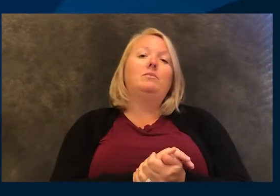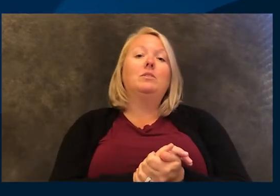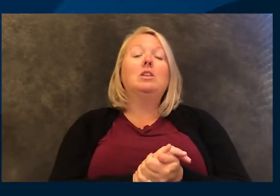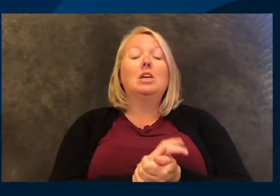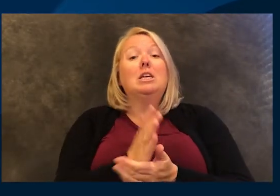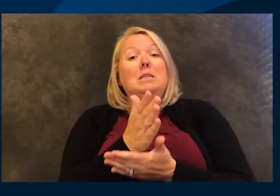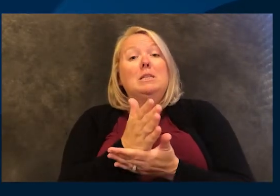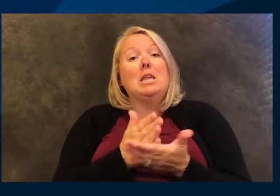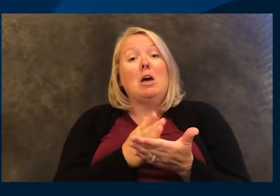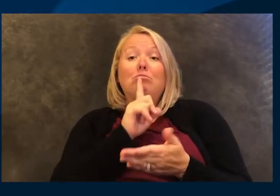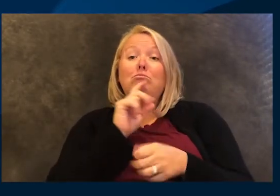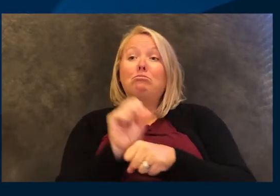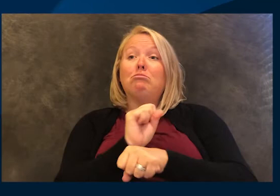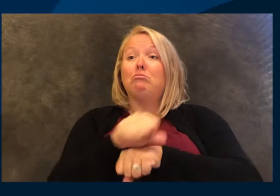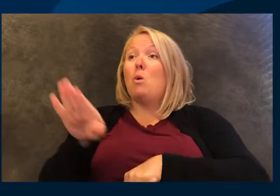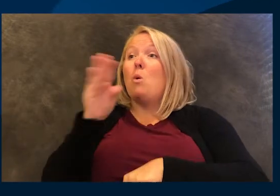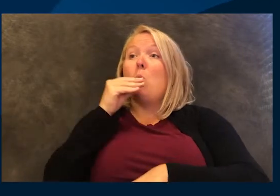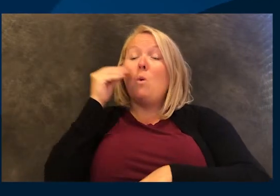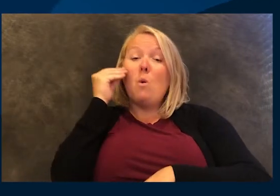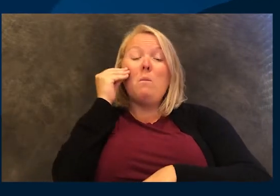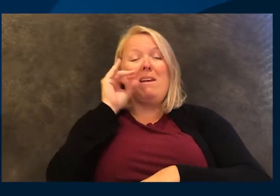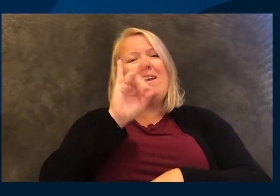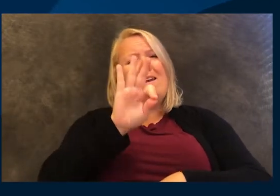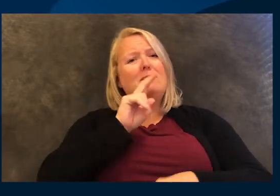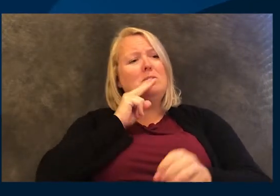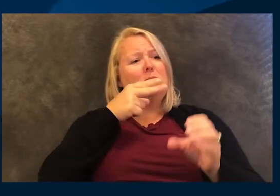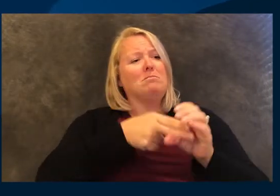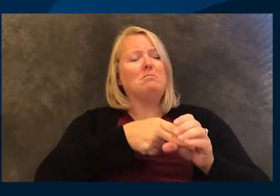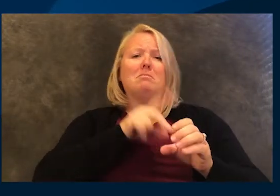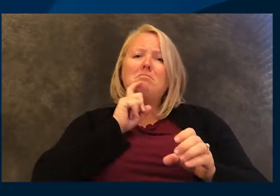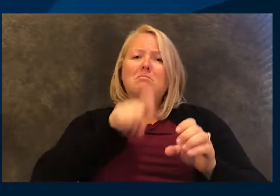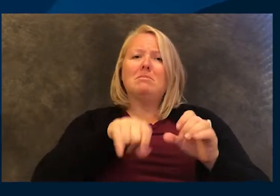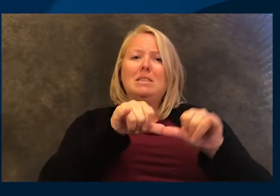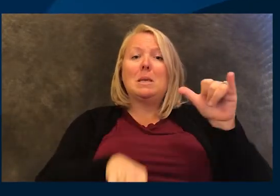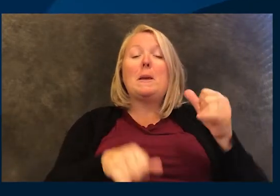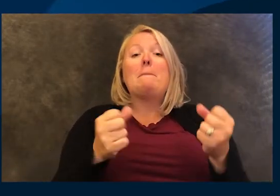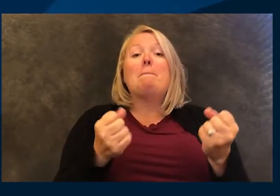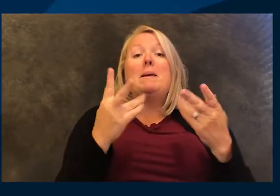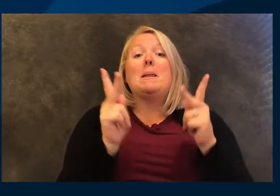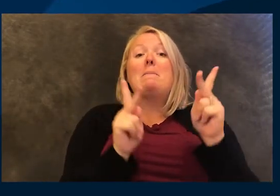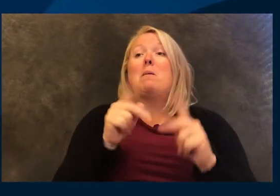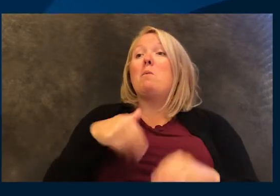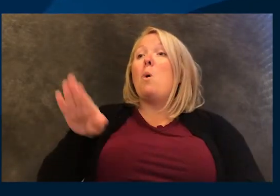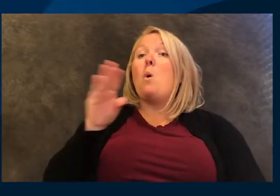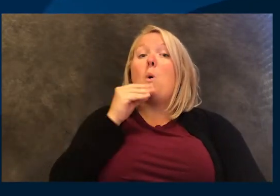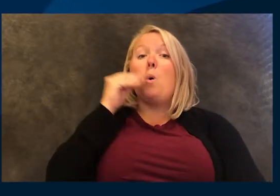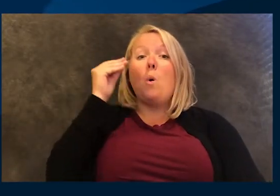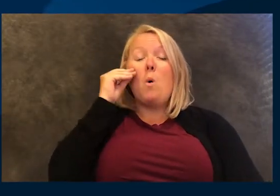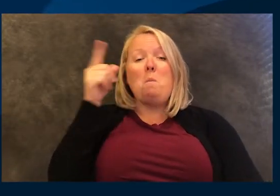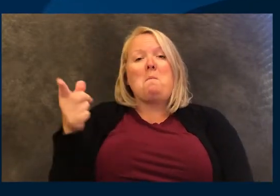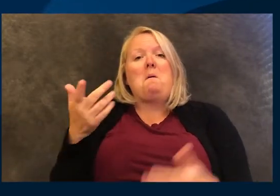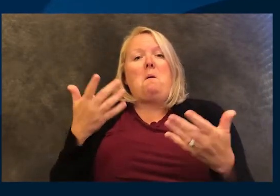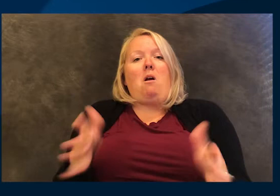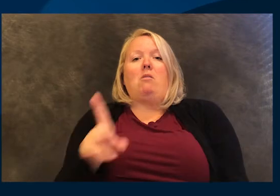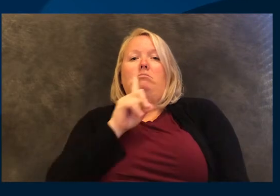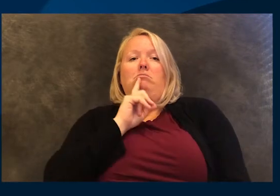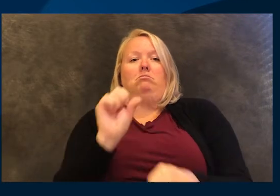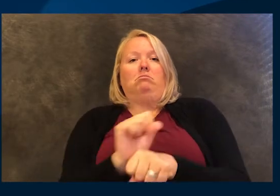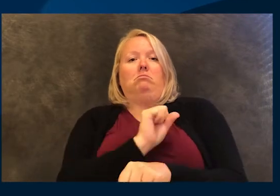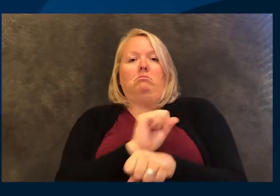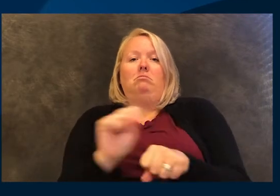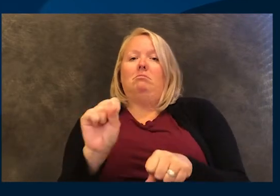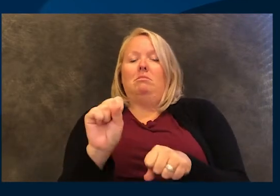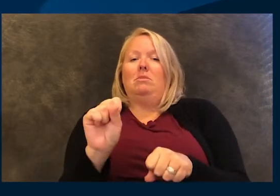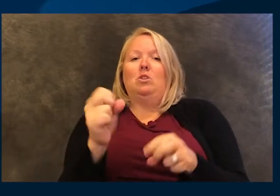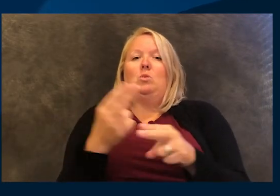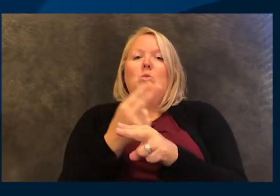be admitted have been. Also, many that did go home have now been benefited from the monoclonal